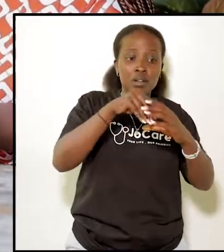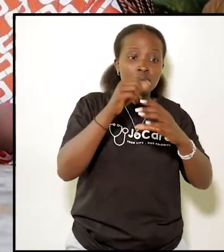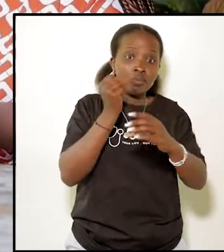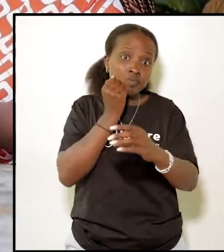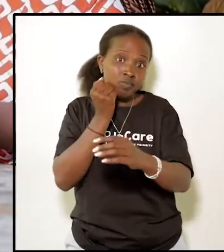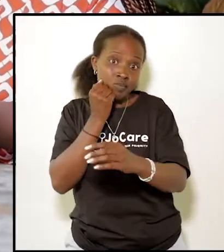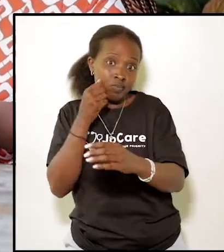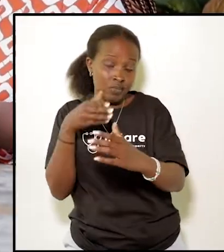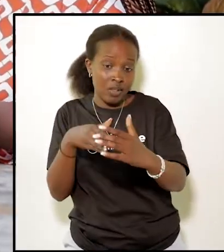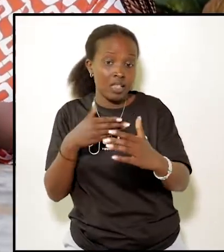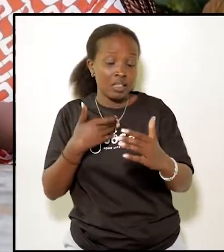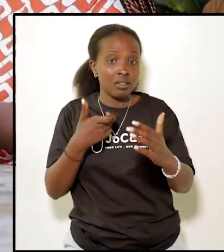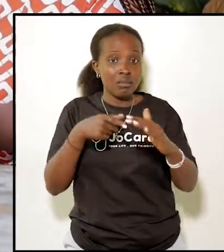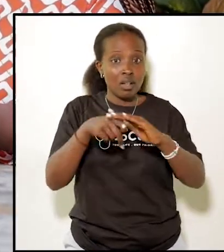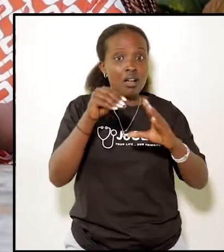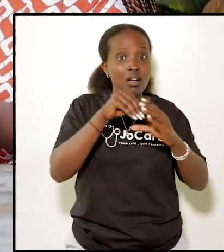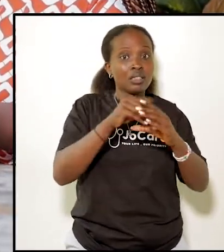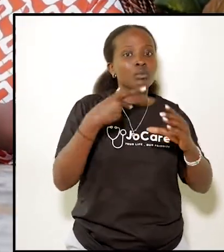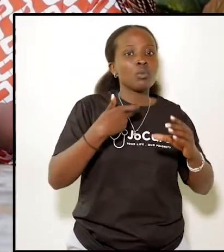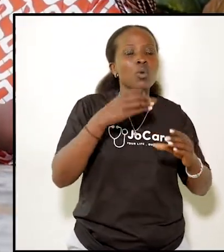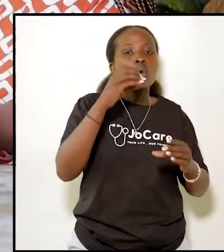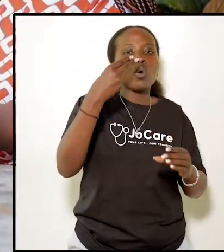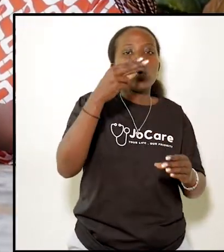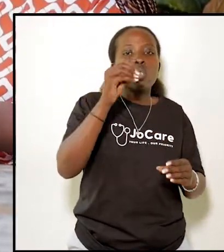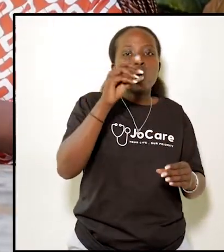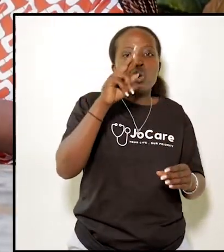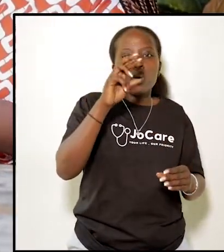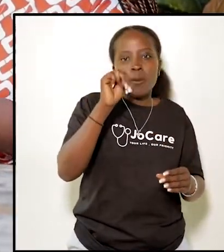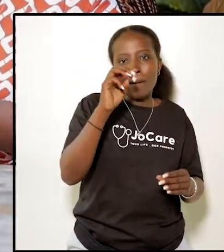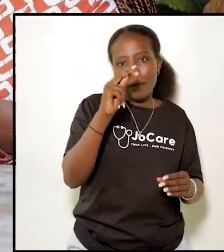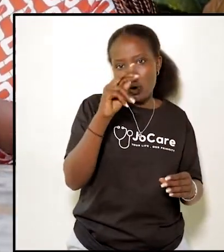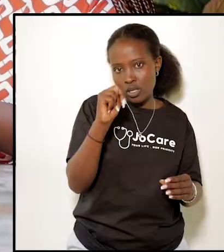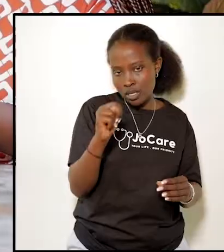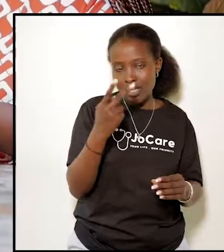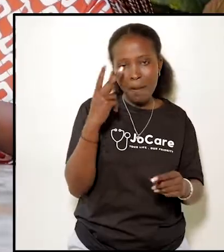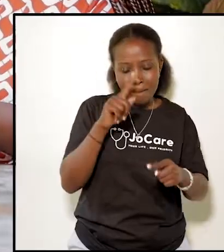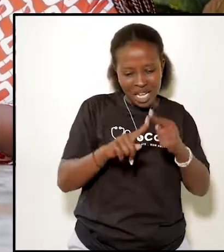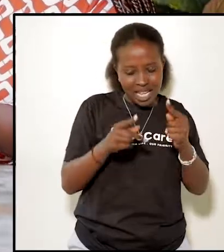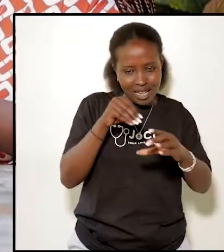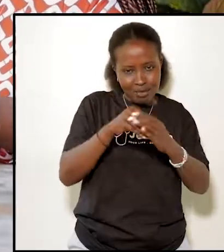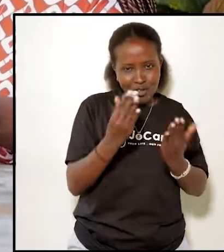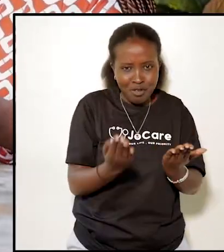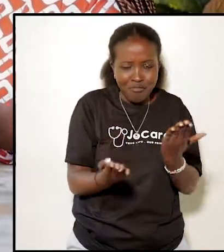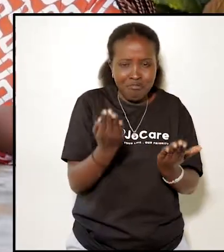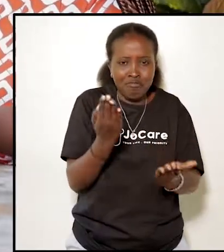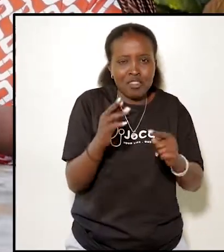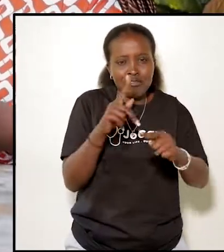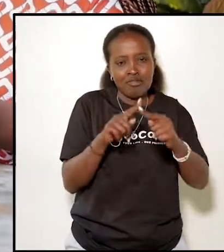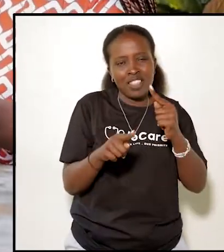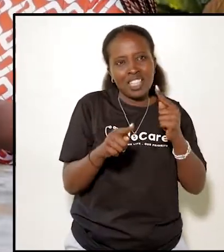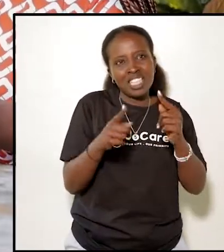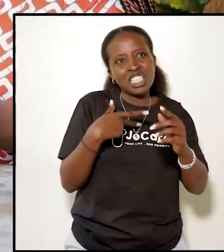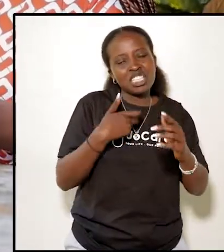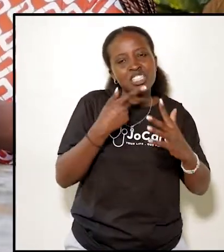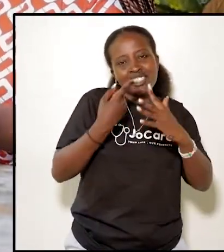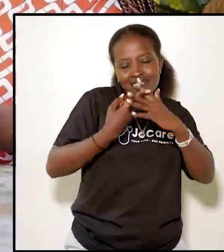the period is regulated by the hormones. So if we have imbalance, then it will